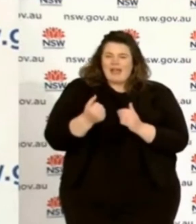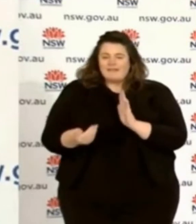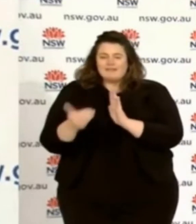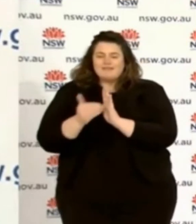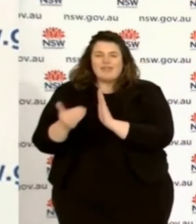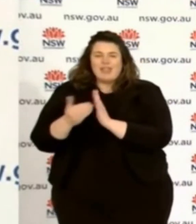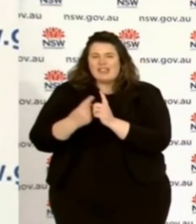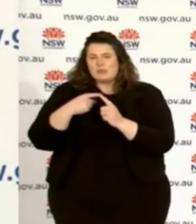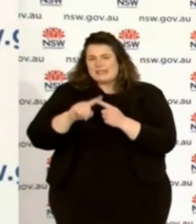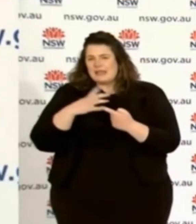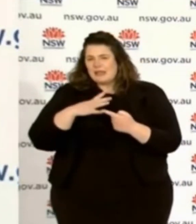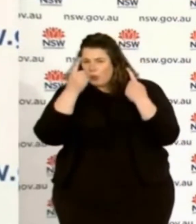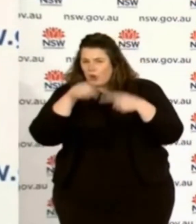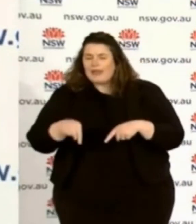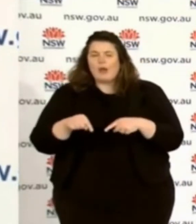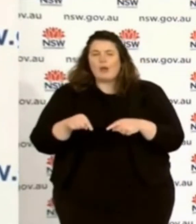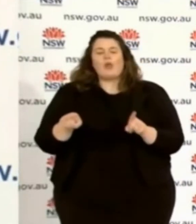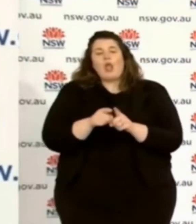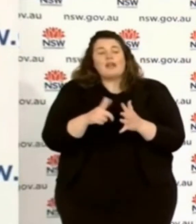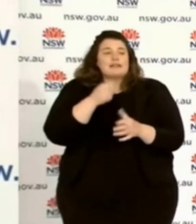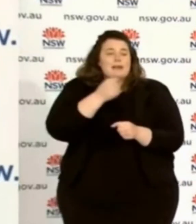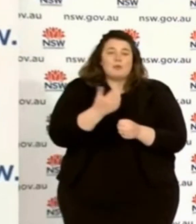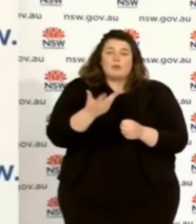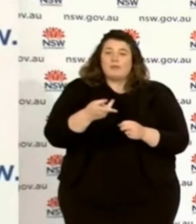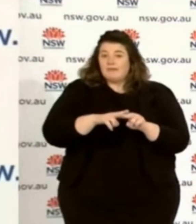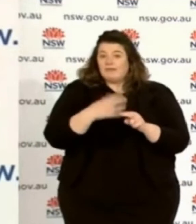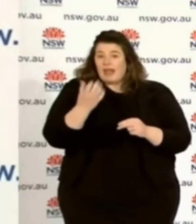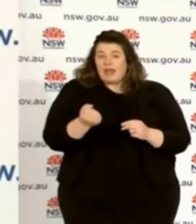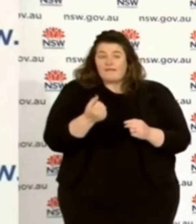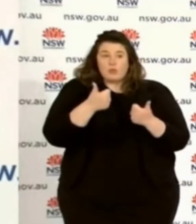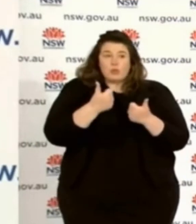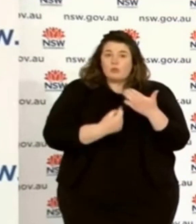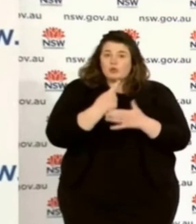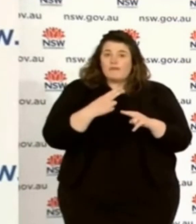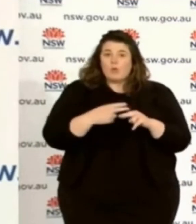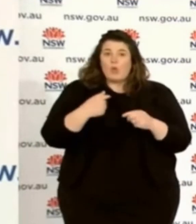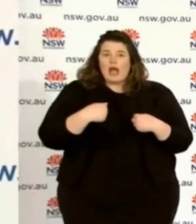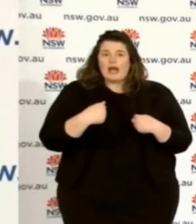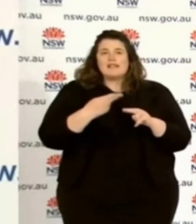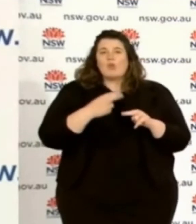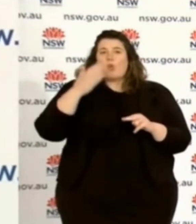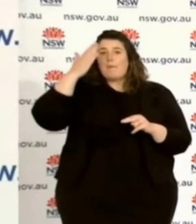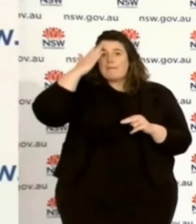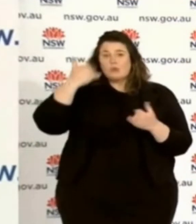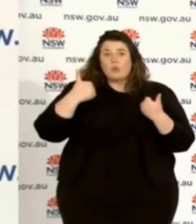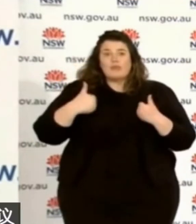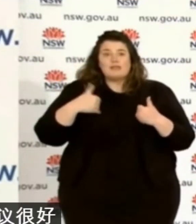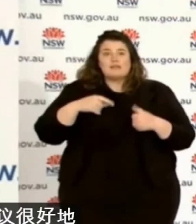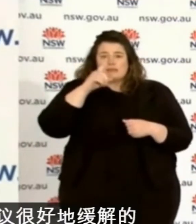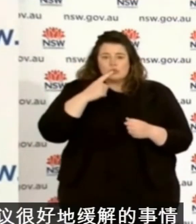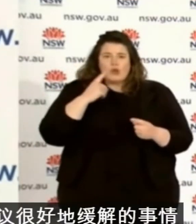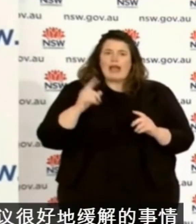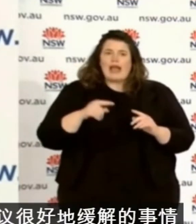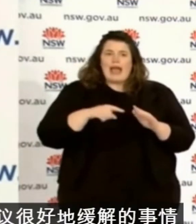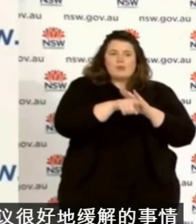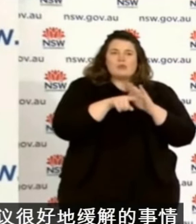issues we're working through. For example, if there are opportunities for us for mental health and other purposes to look at other things that we